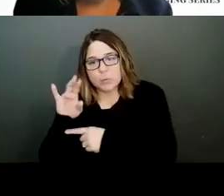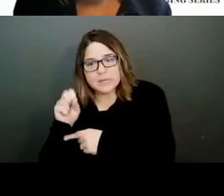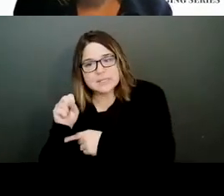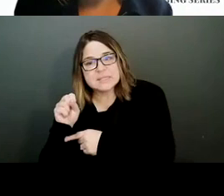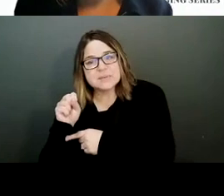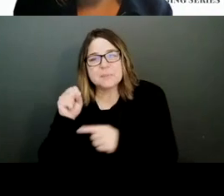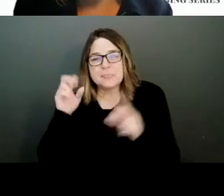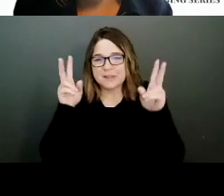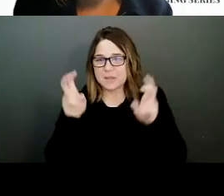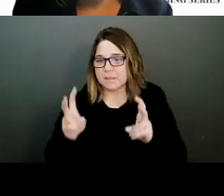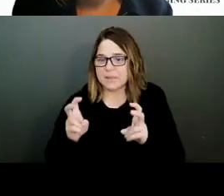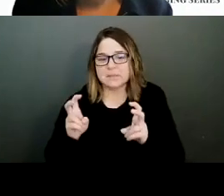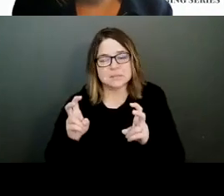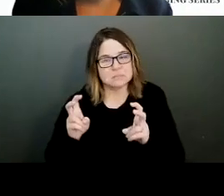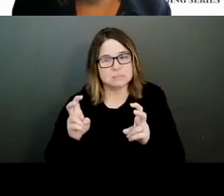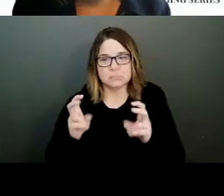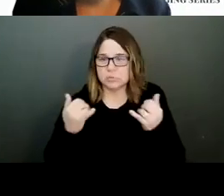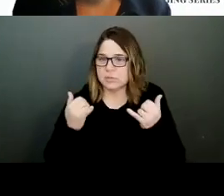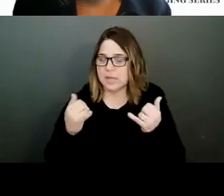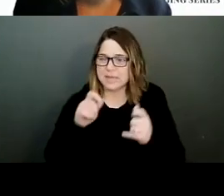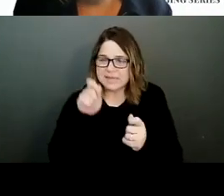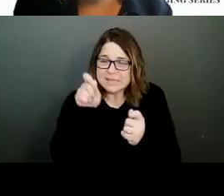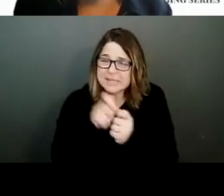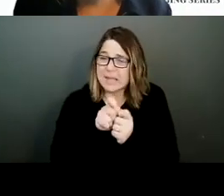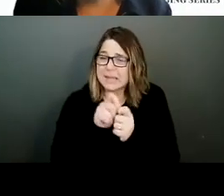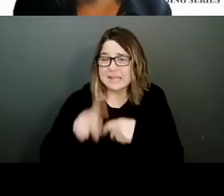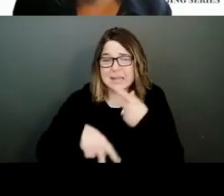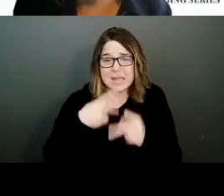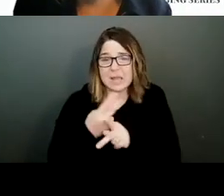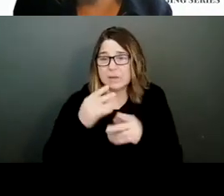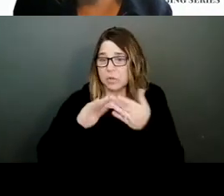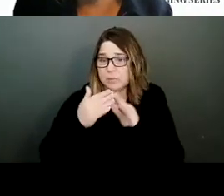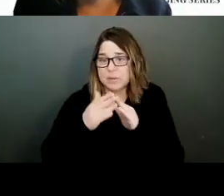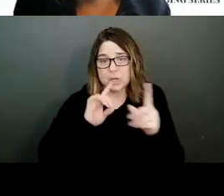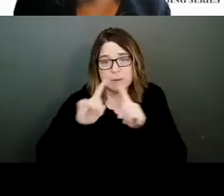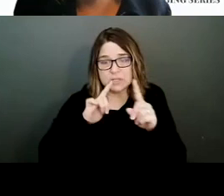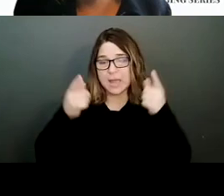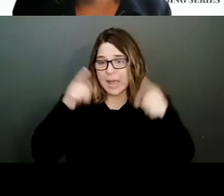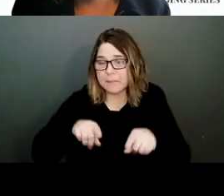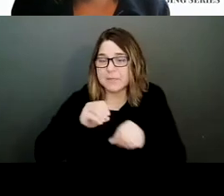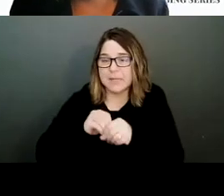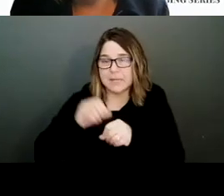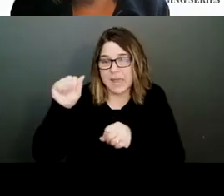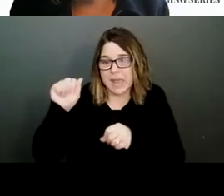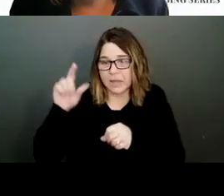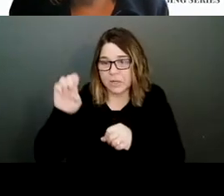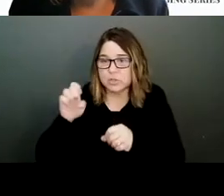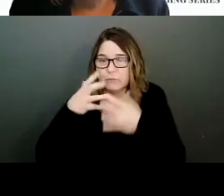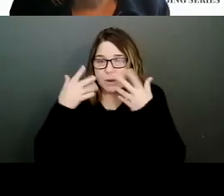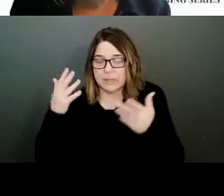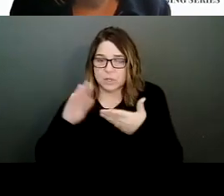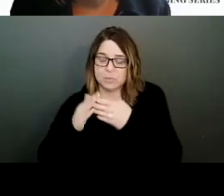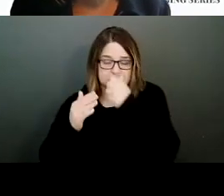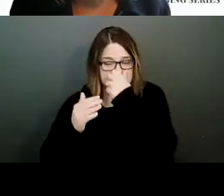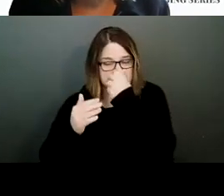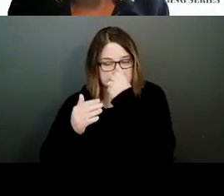are exactly the type of community conversations that happen in age-friendly communities. And it's exactly the work that we need